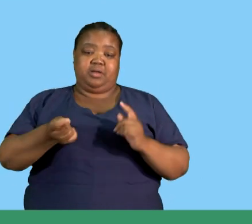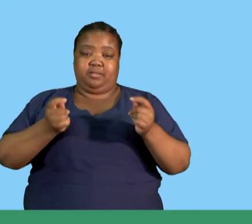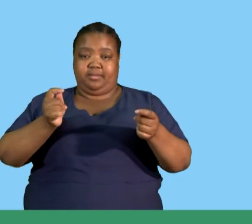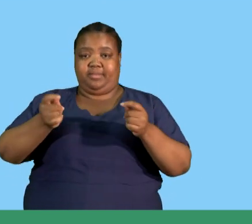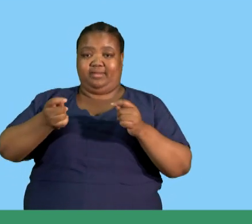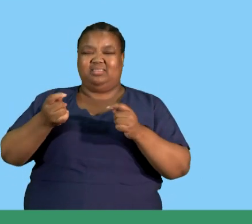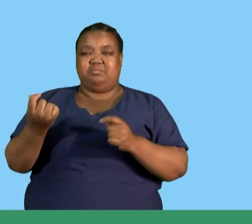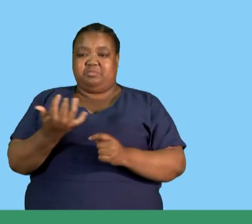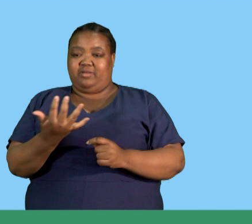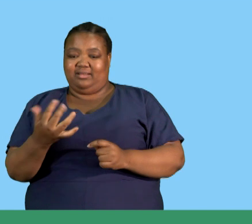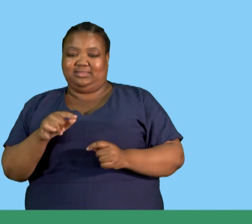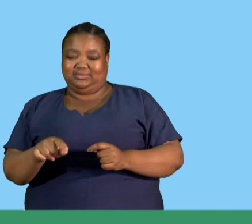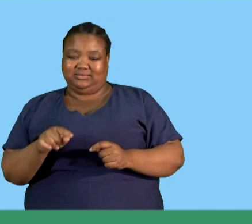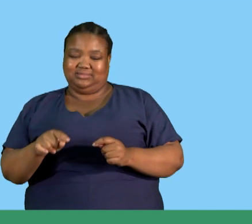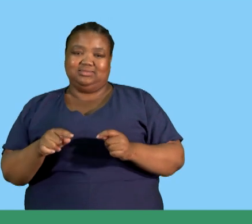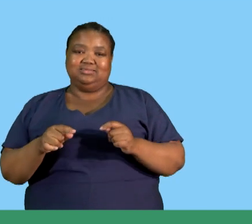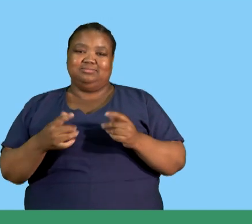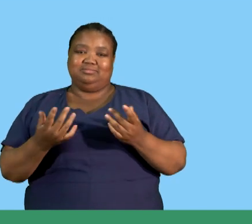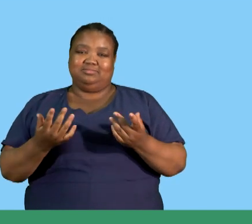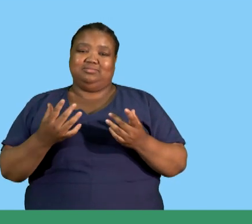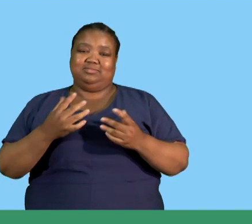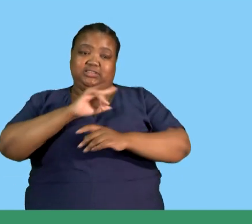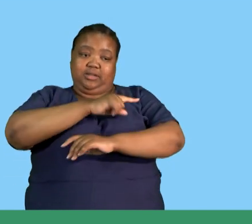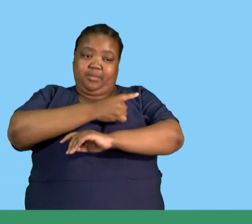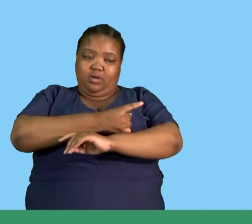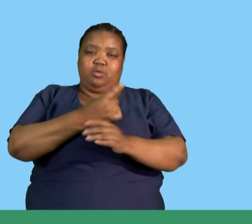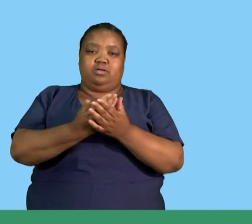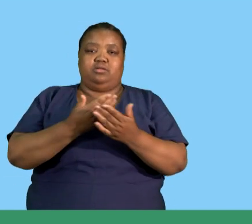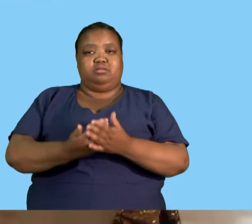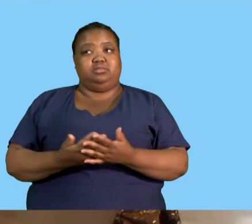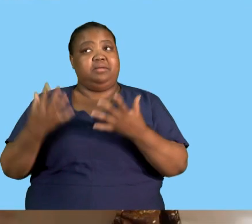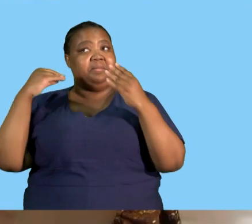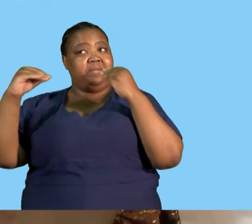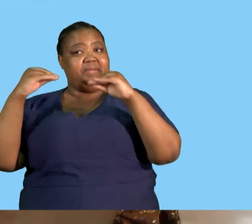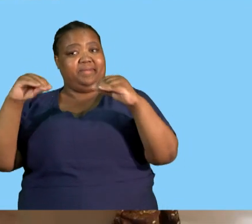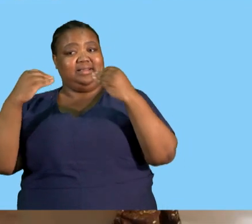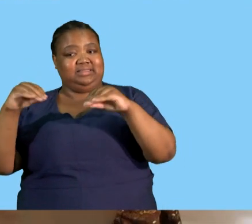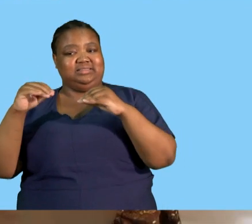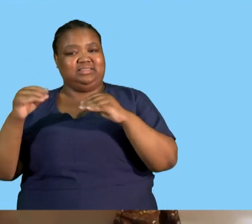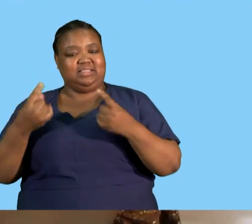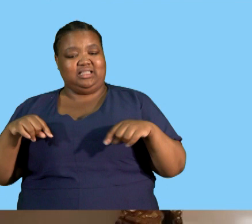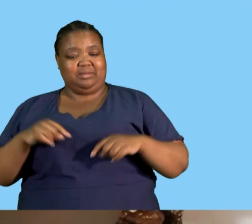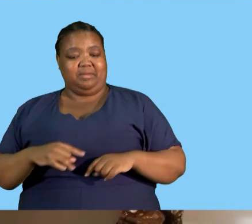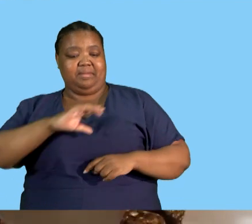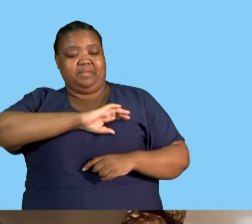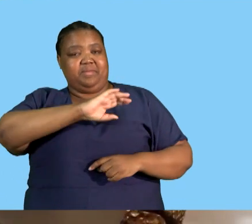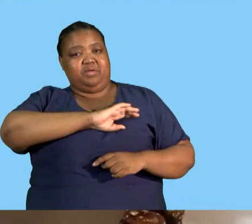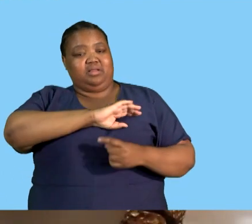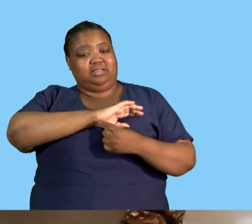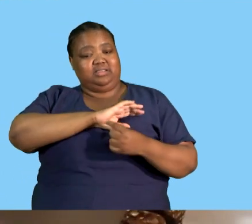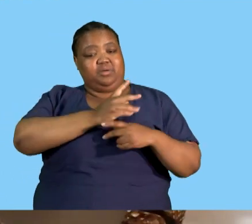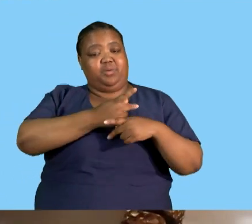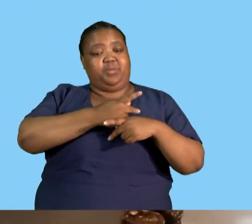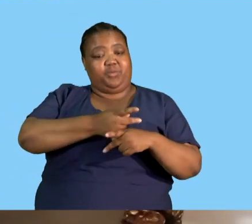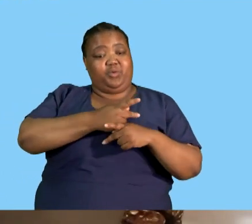power to determine the prices and the terms of sale. But that's not what we want as a business. We don't want our businesses to be, our customers